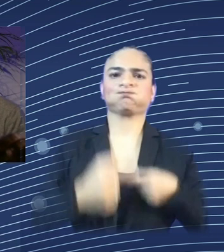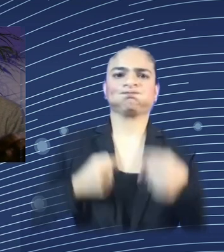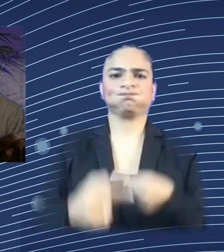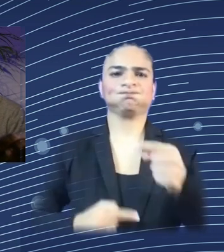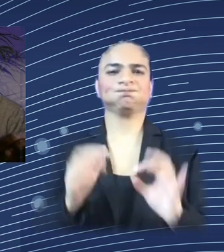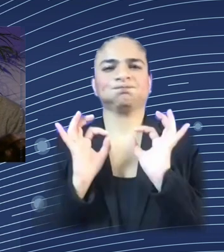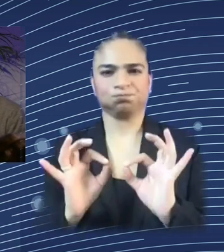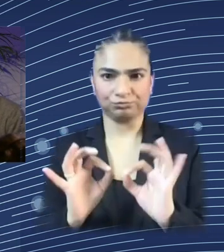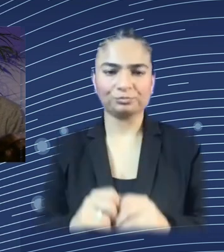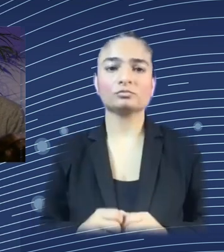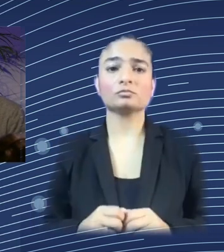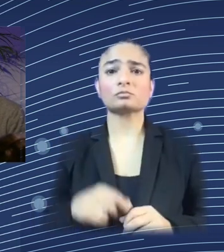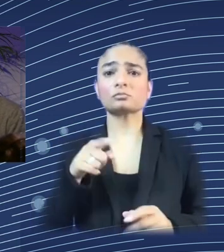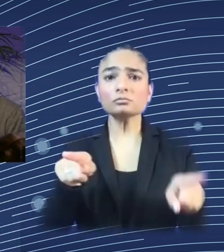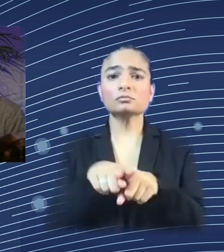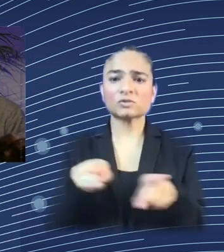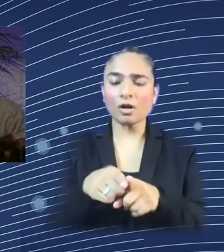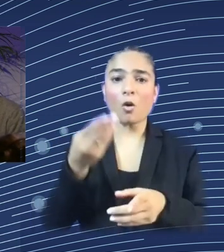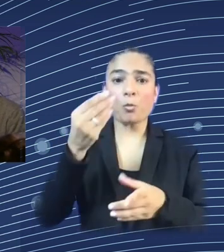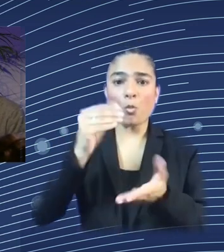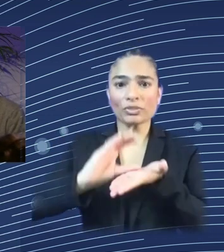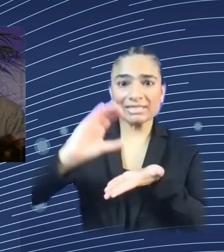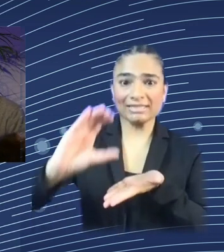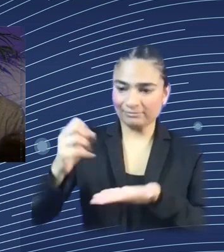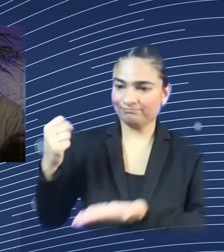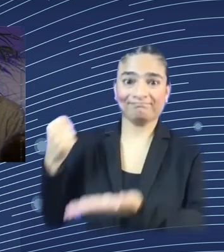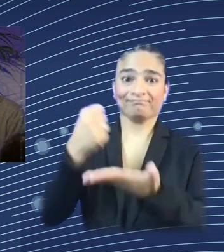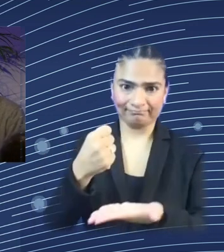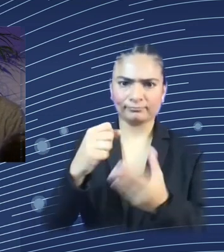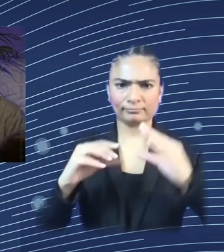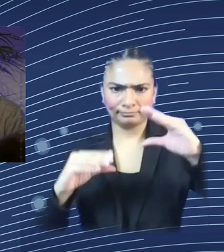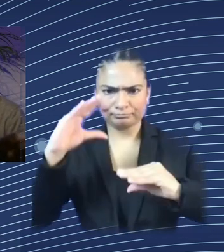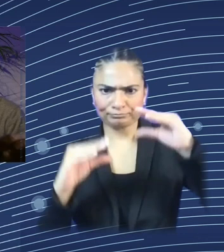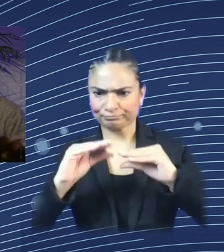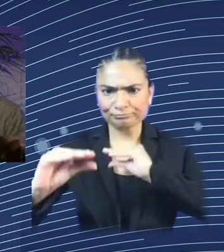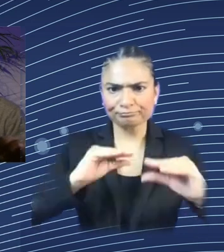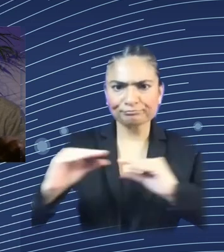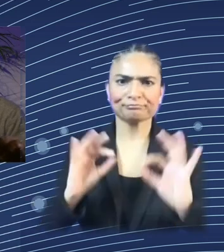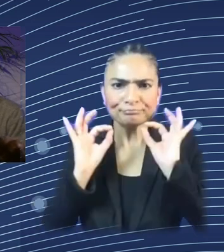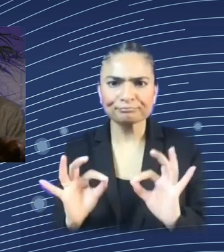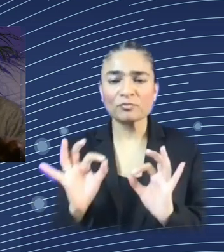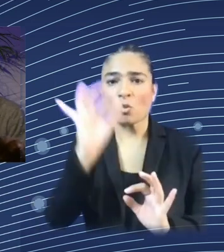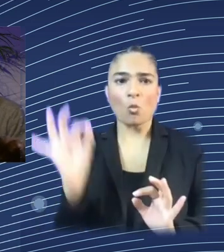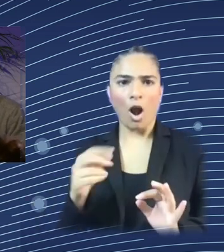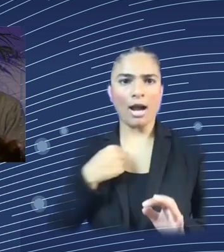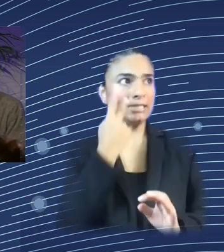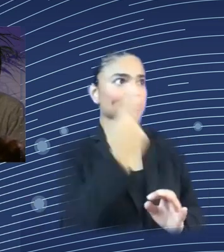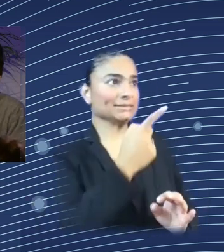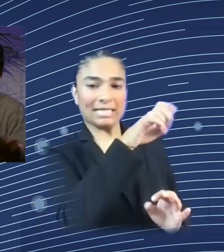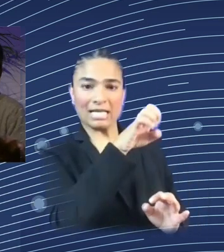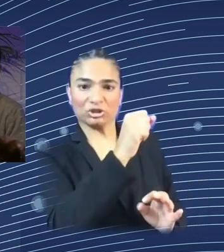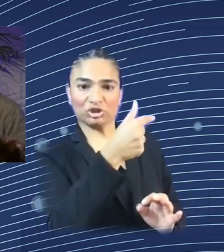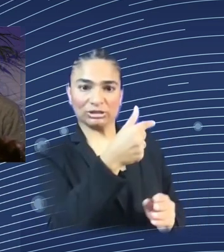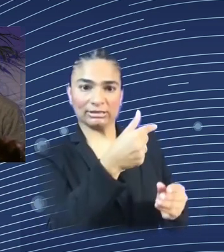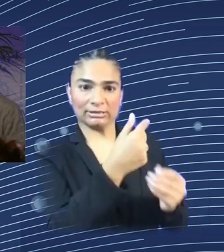in the right direction, that will have a significant impact. Next slide. So you have many types of use cases